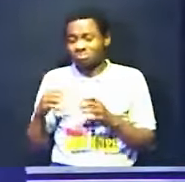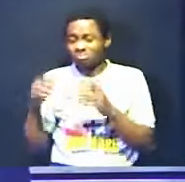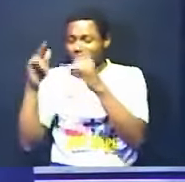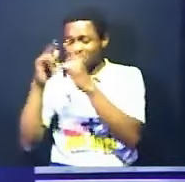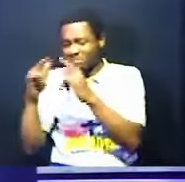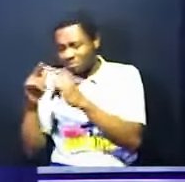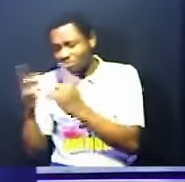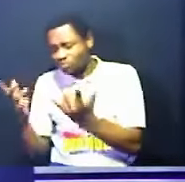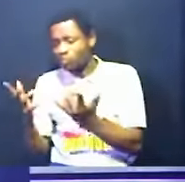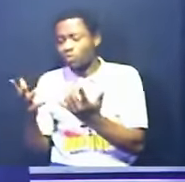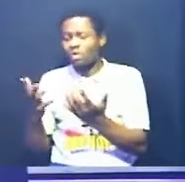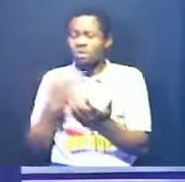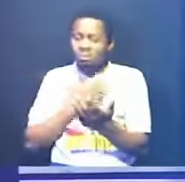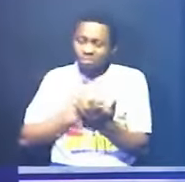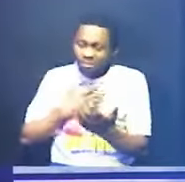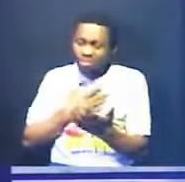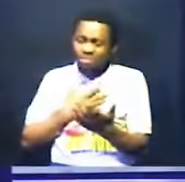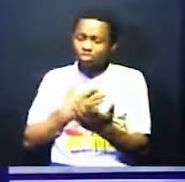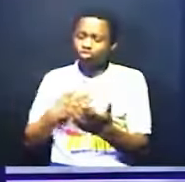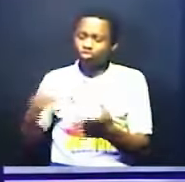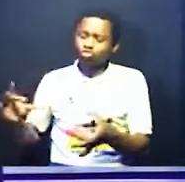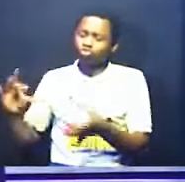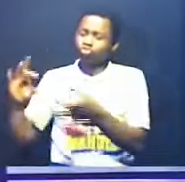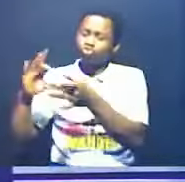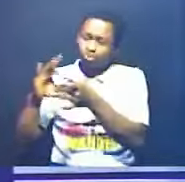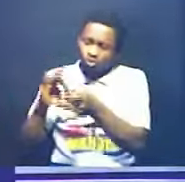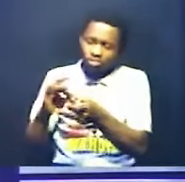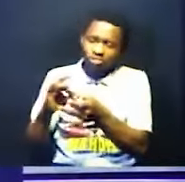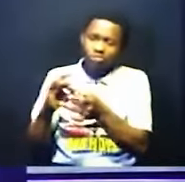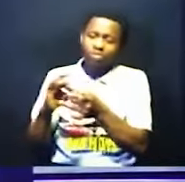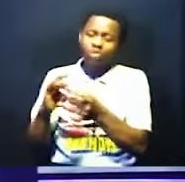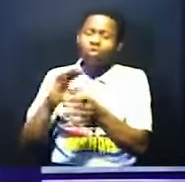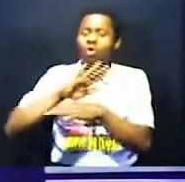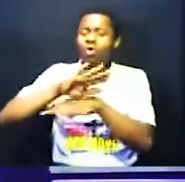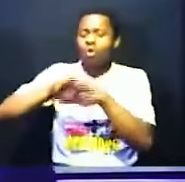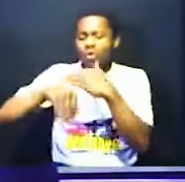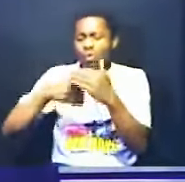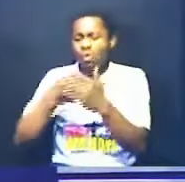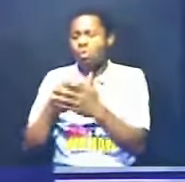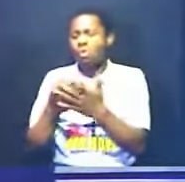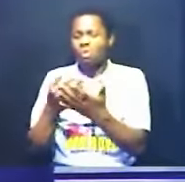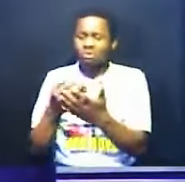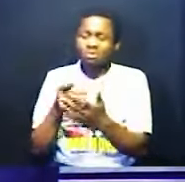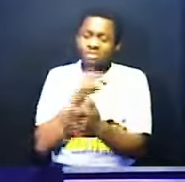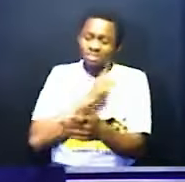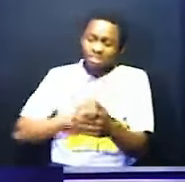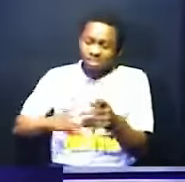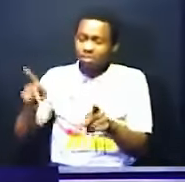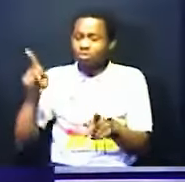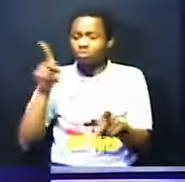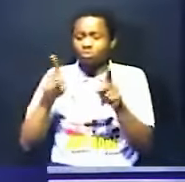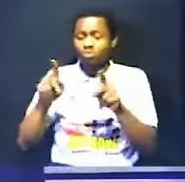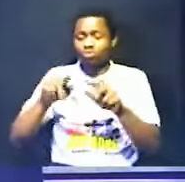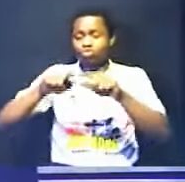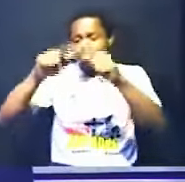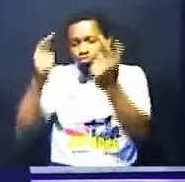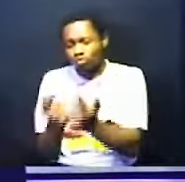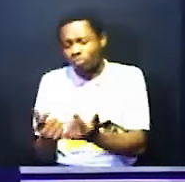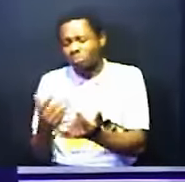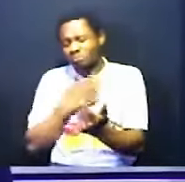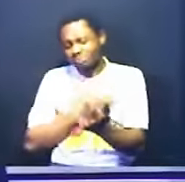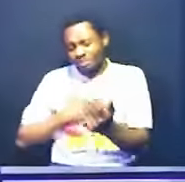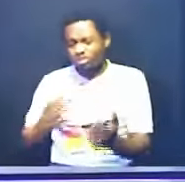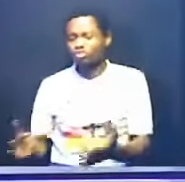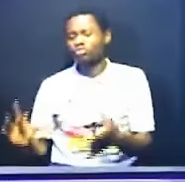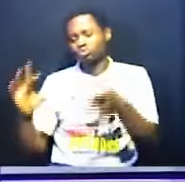attendants please join me?" Absalom ba ohene enchen be kan se hwe wakoa rema wakotwitwa